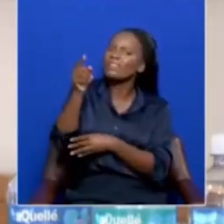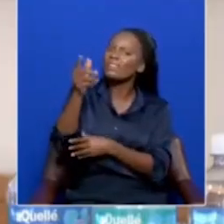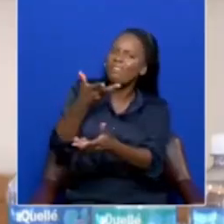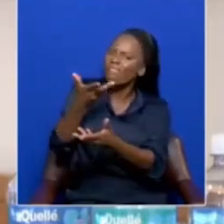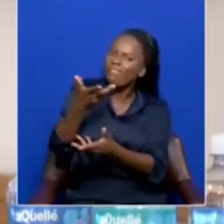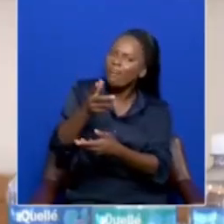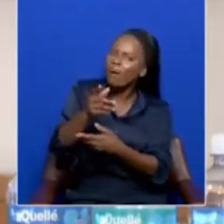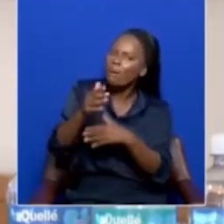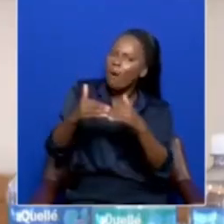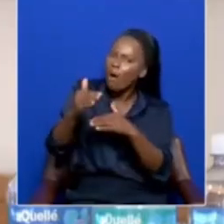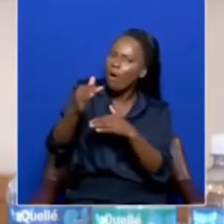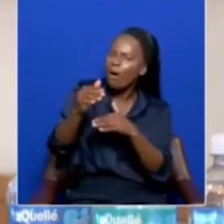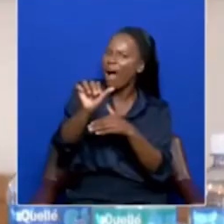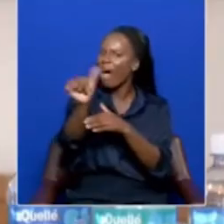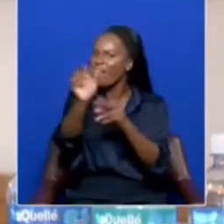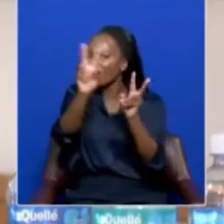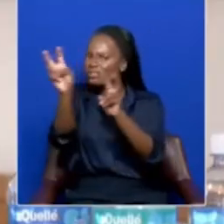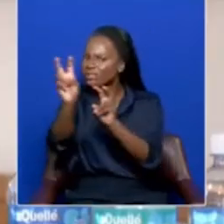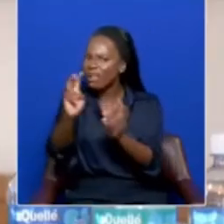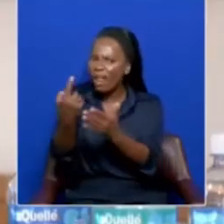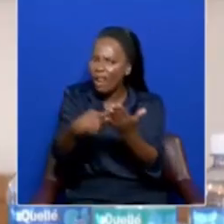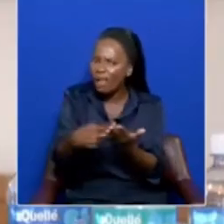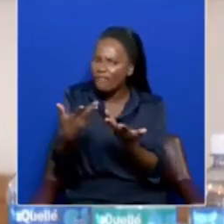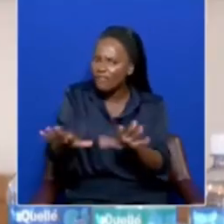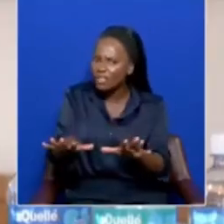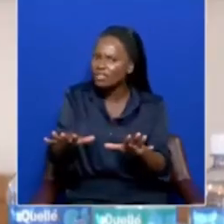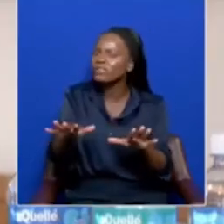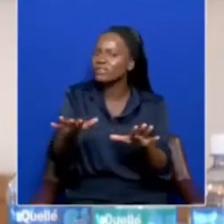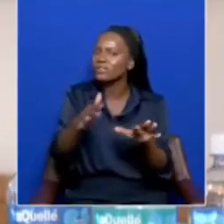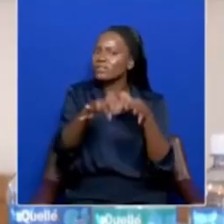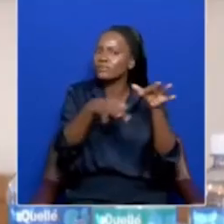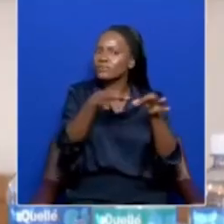The minister asked me